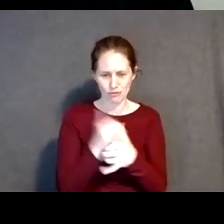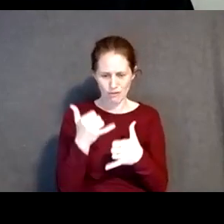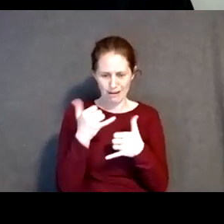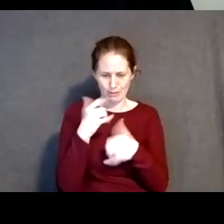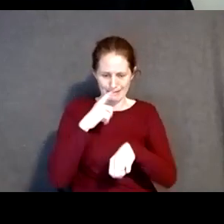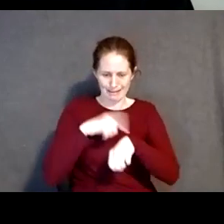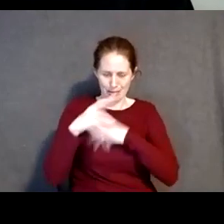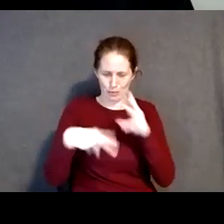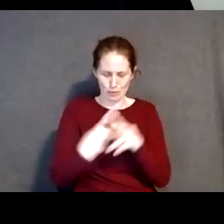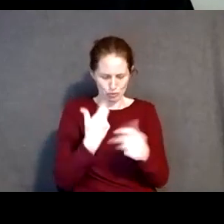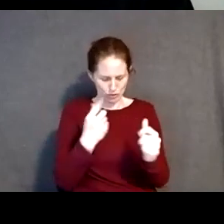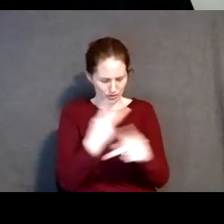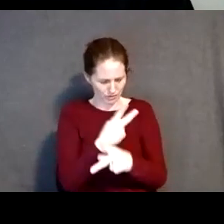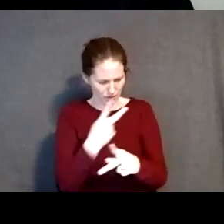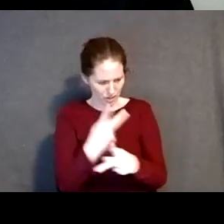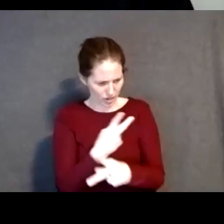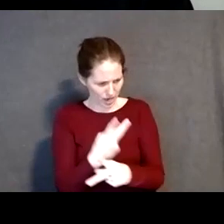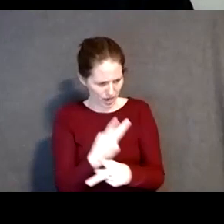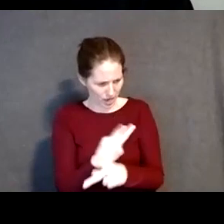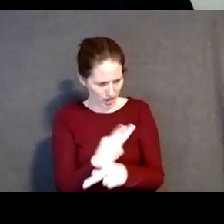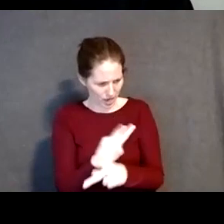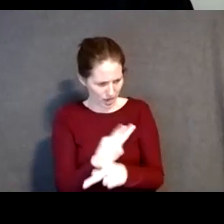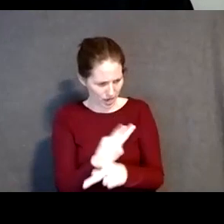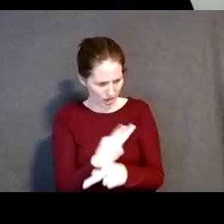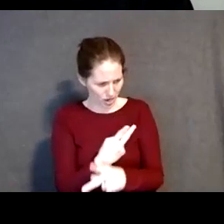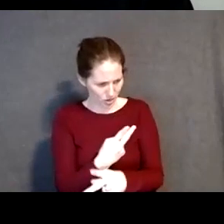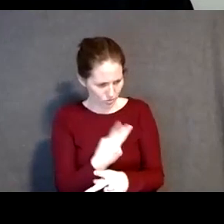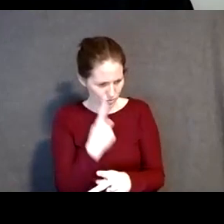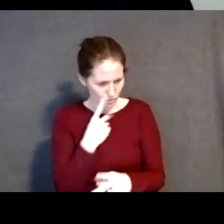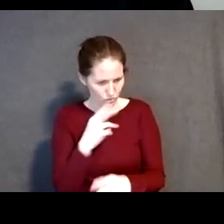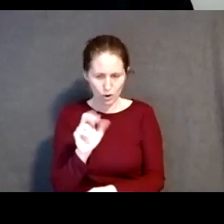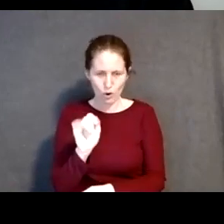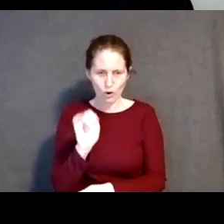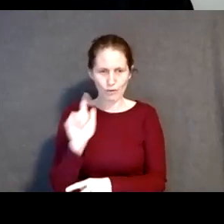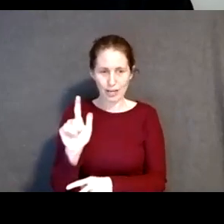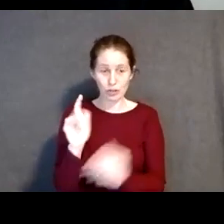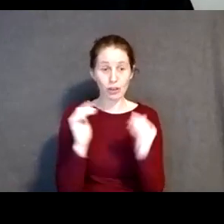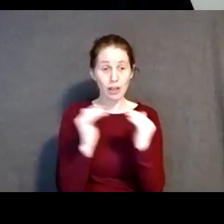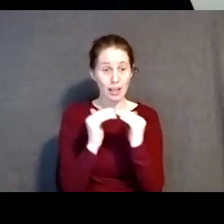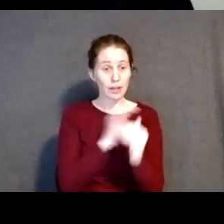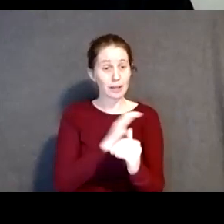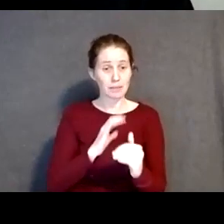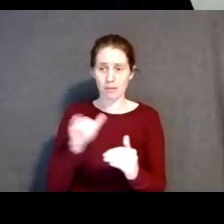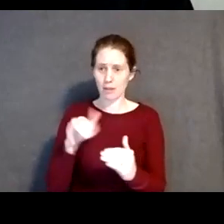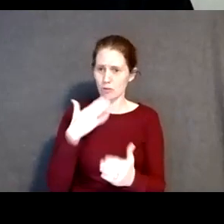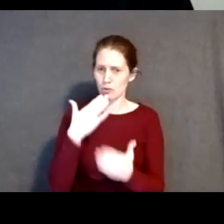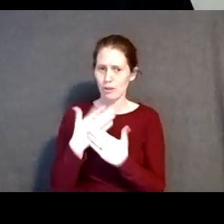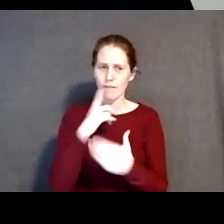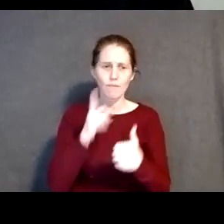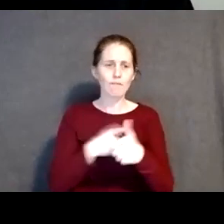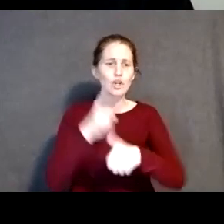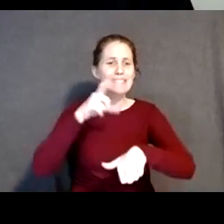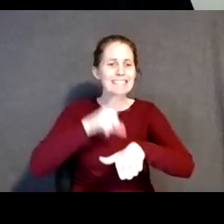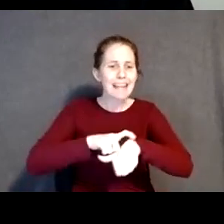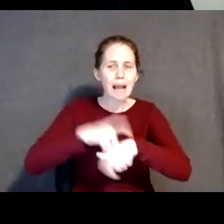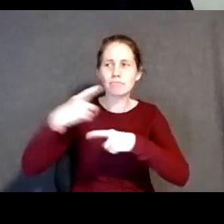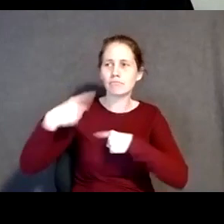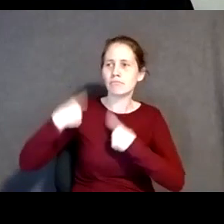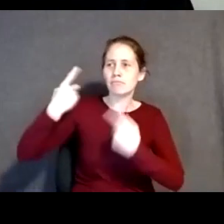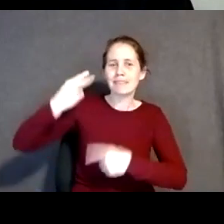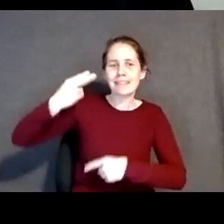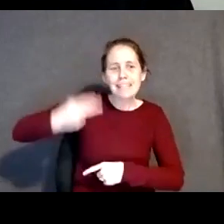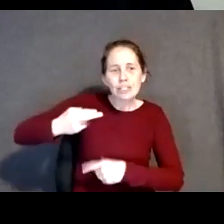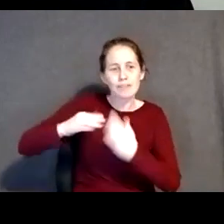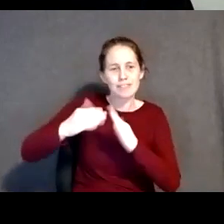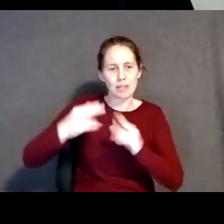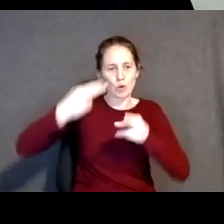to figure out, the Racial Equity Commission is a good thing. It's the first time in the history of our city that we're actually calling it what it is, that we